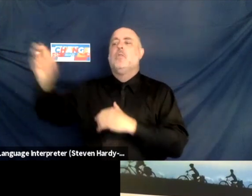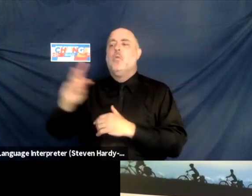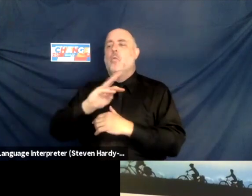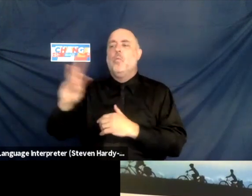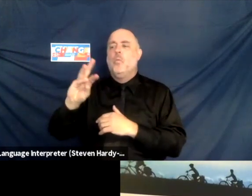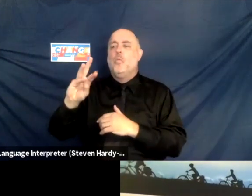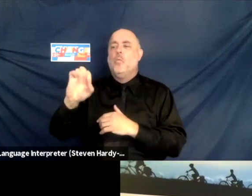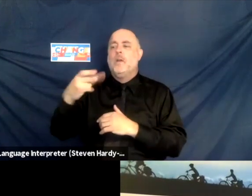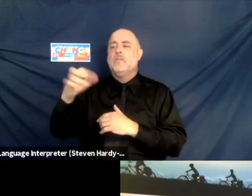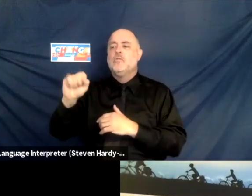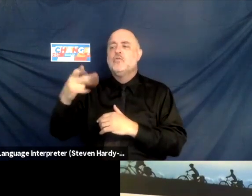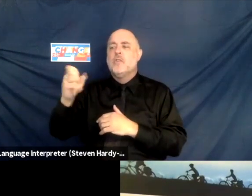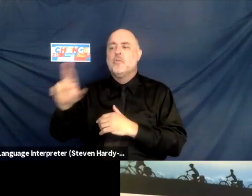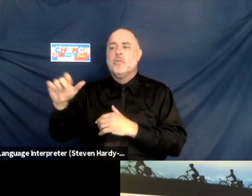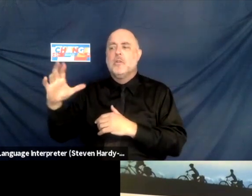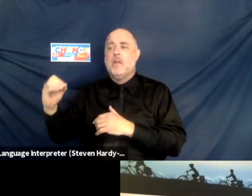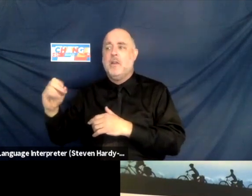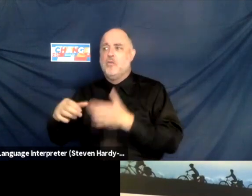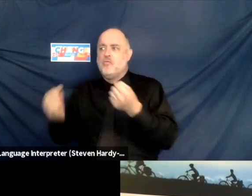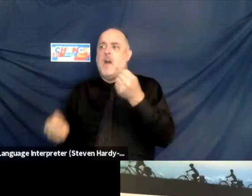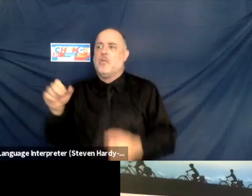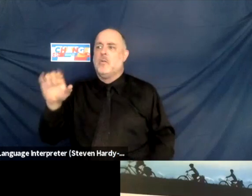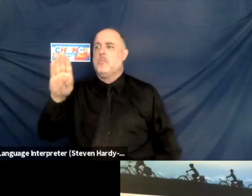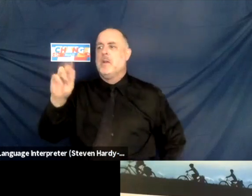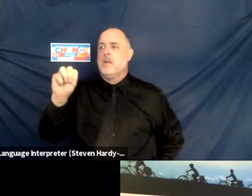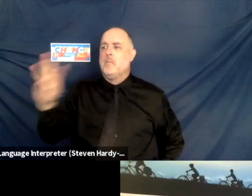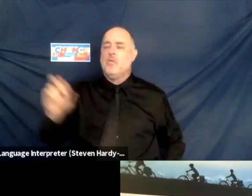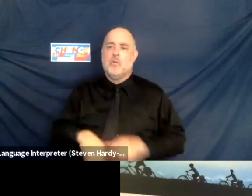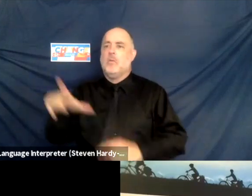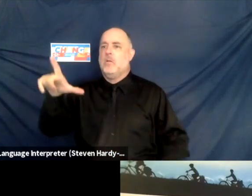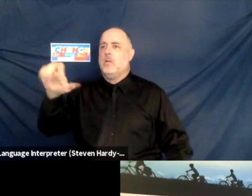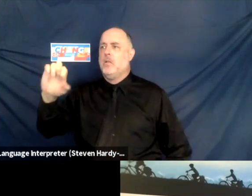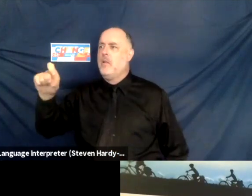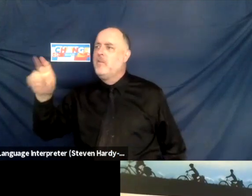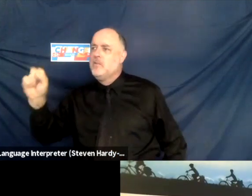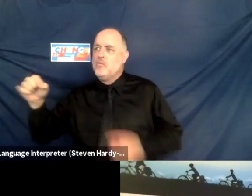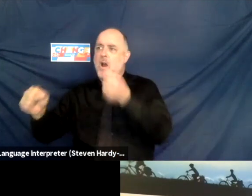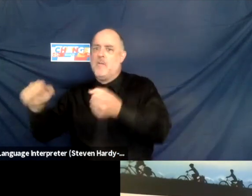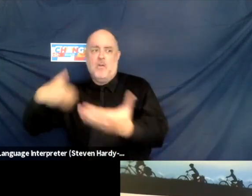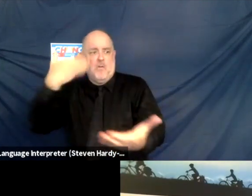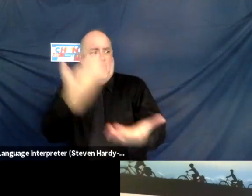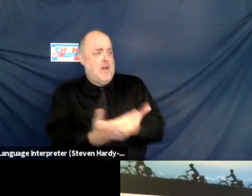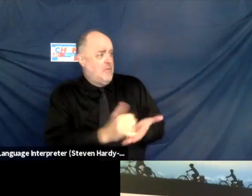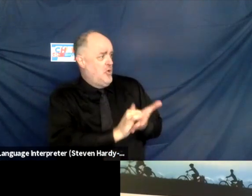County, and you're going down in your Beamer or your Lexus downtown, that's a